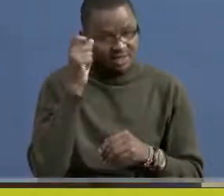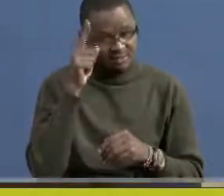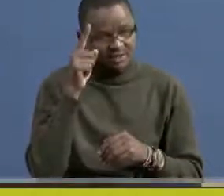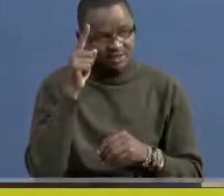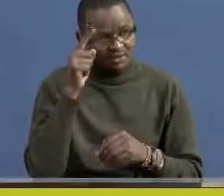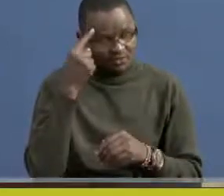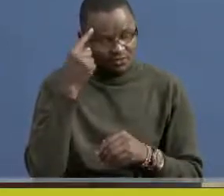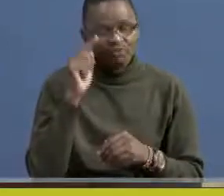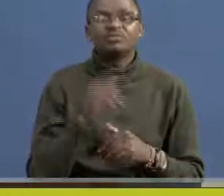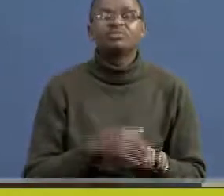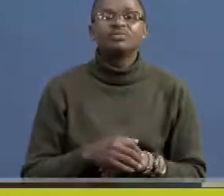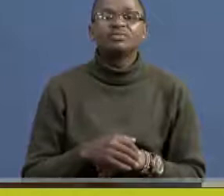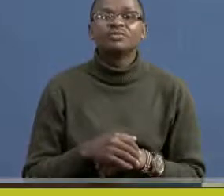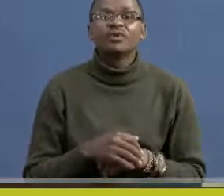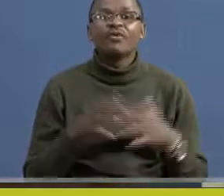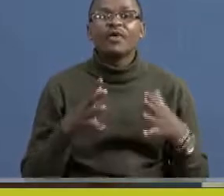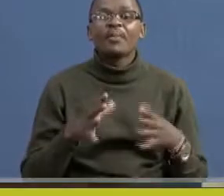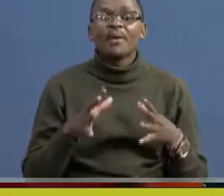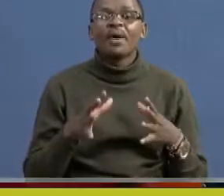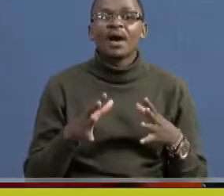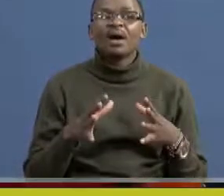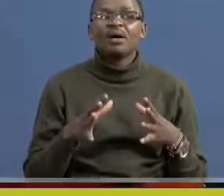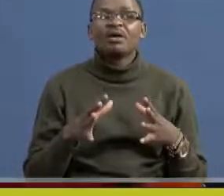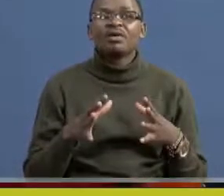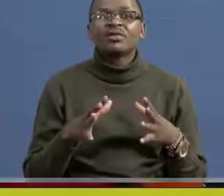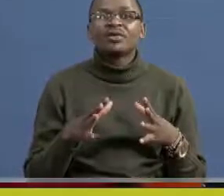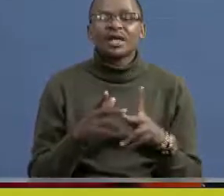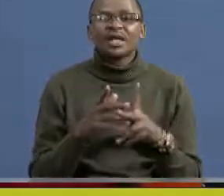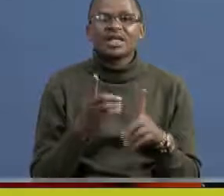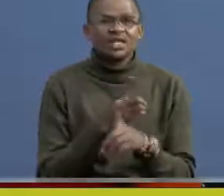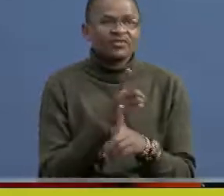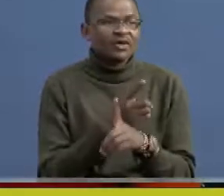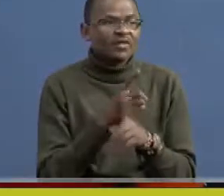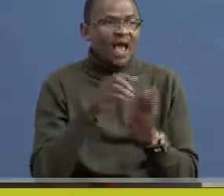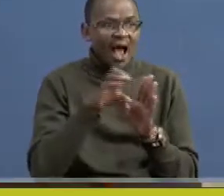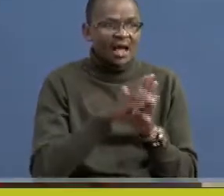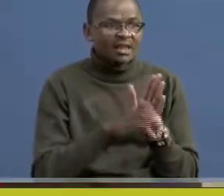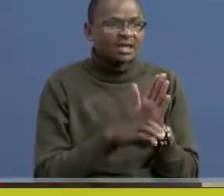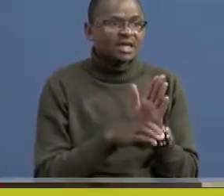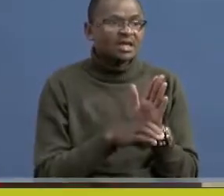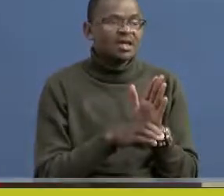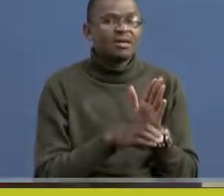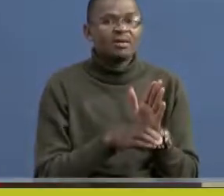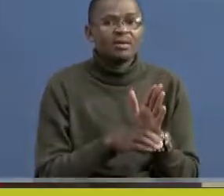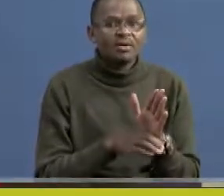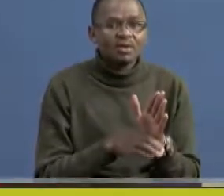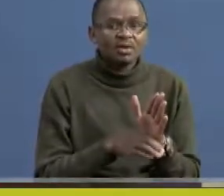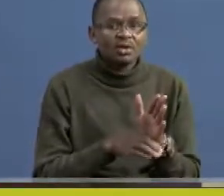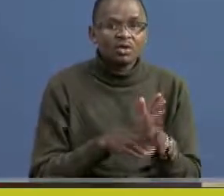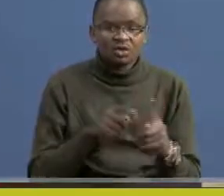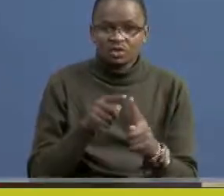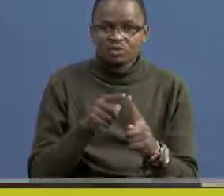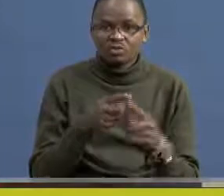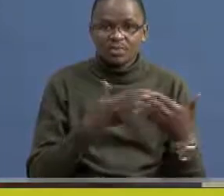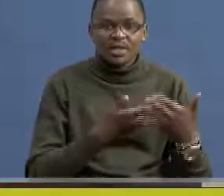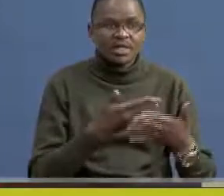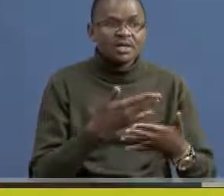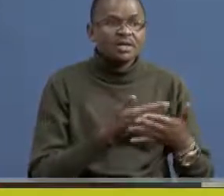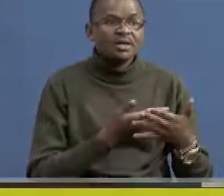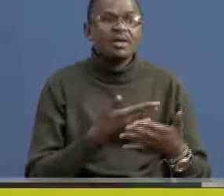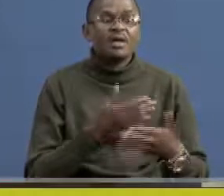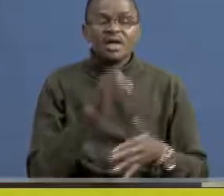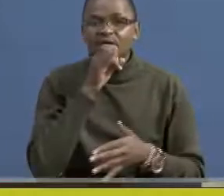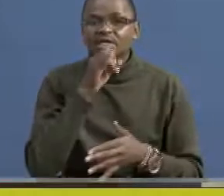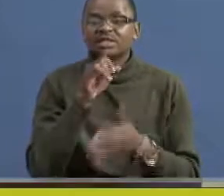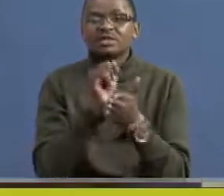position for people who have a very different agenda, let's say, to a business that